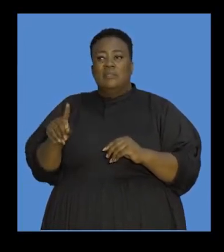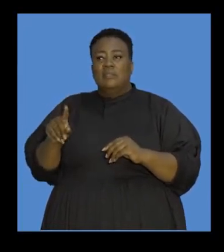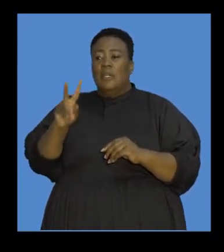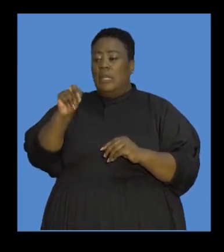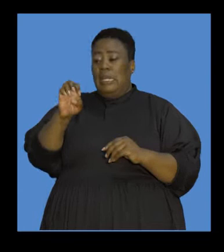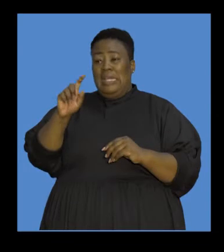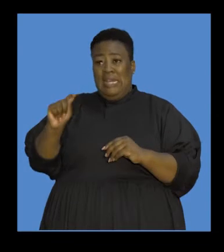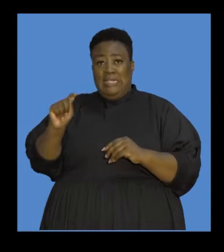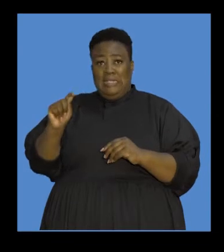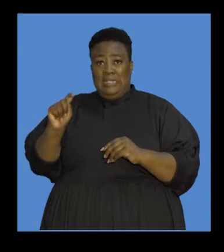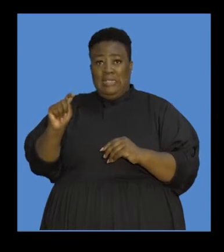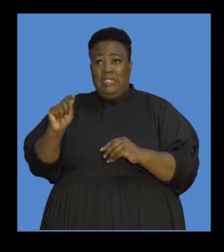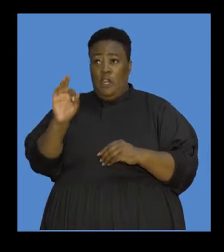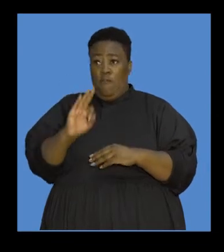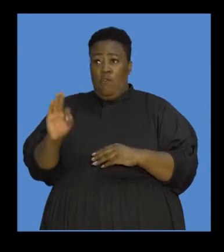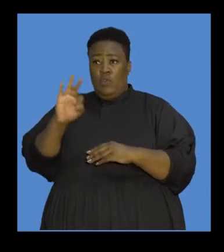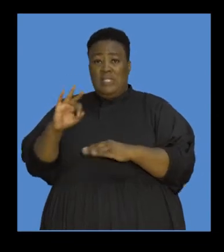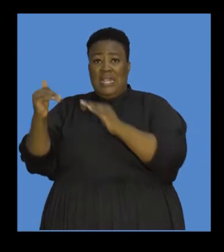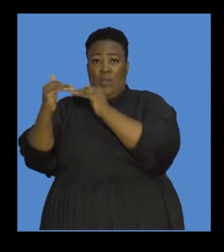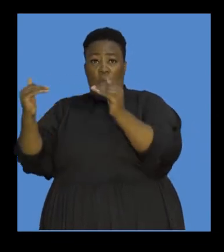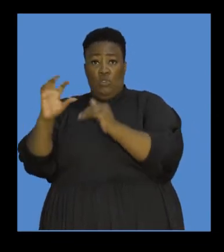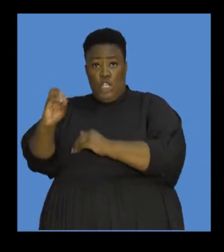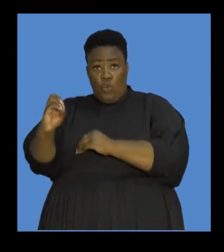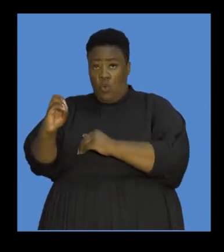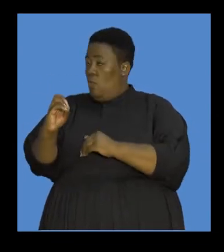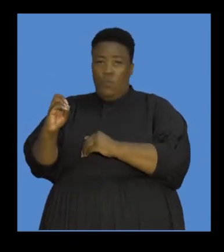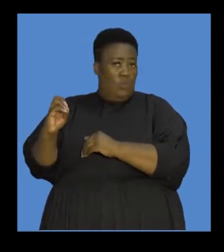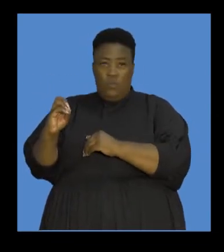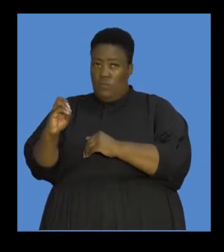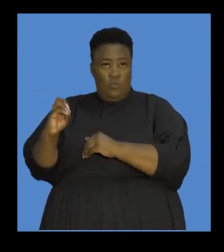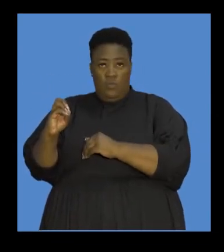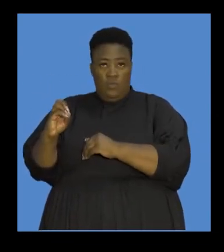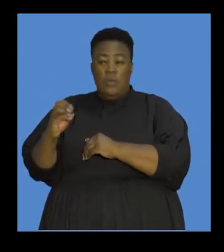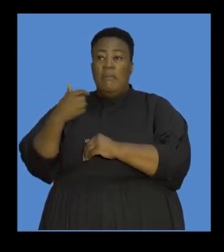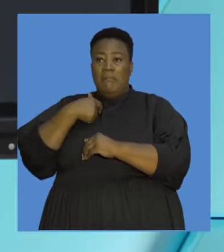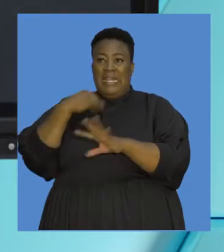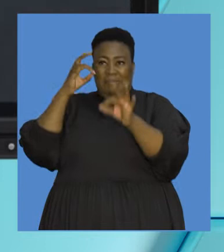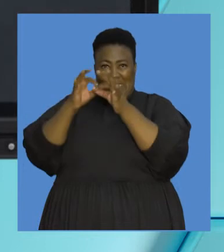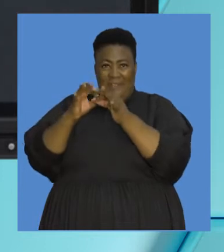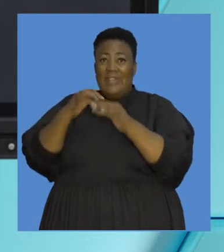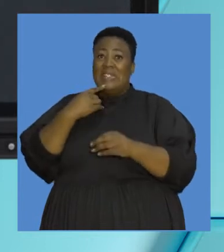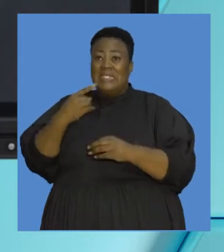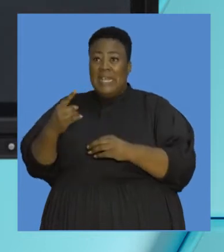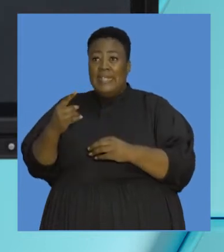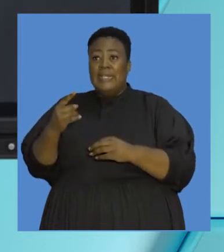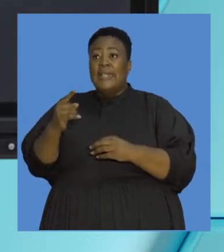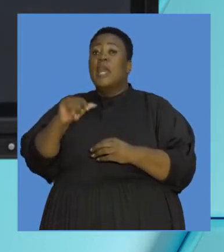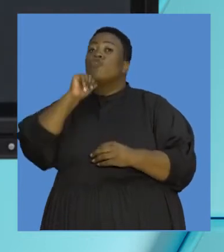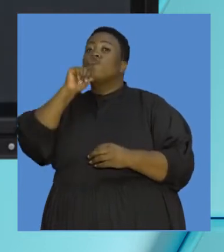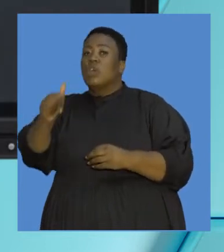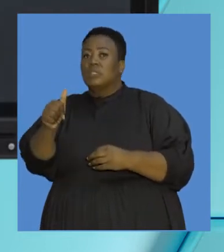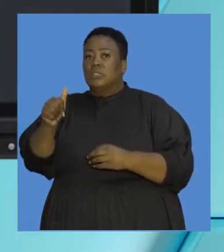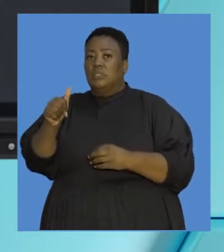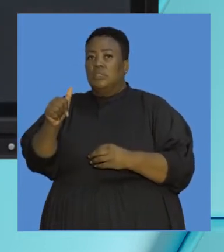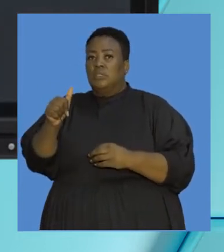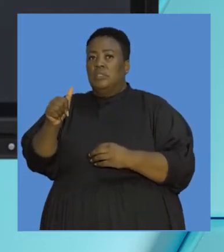net force is not equal to zero. I've specifically said not equal to